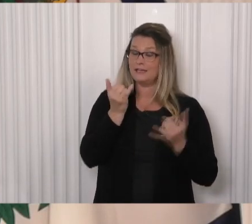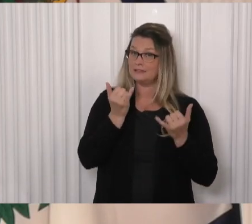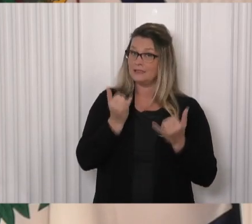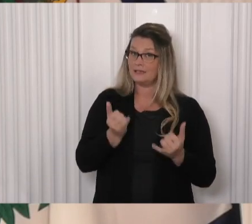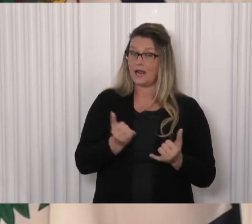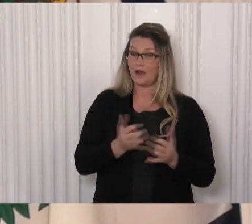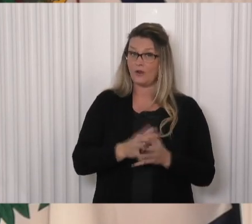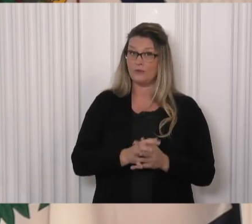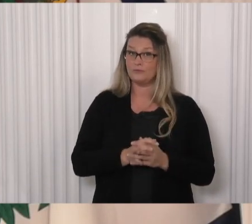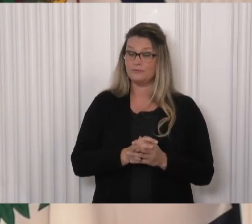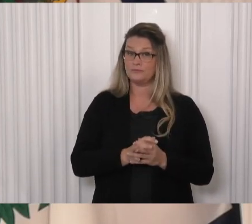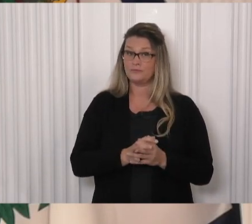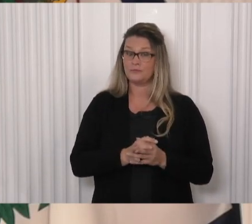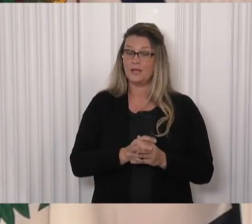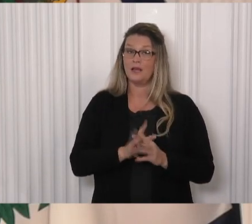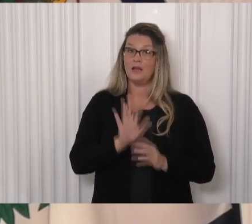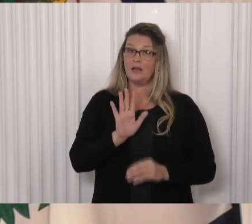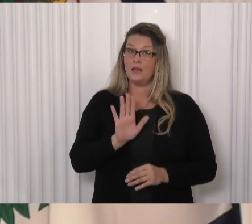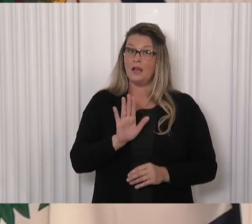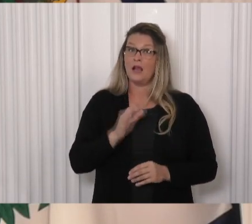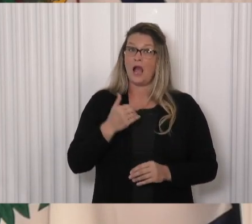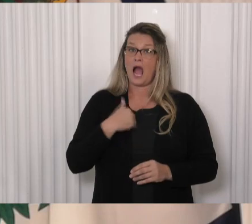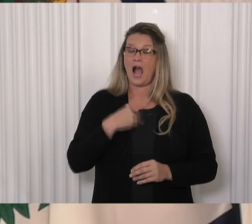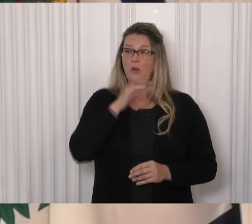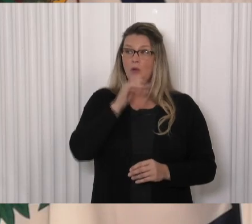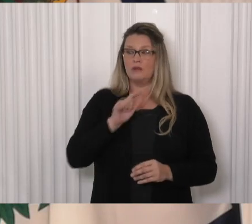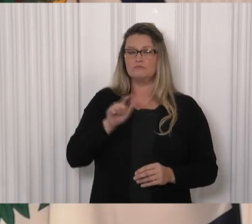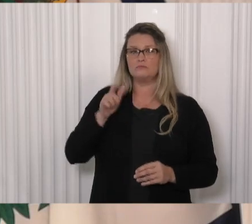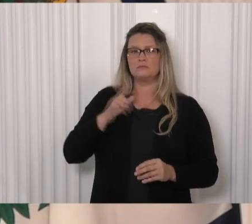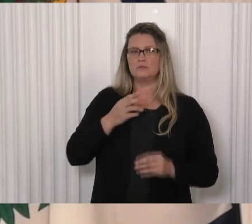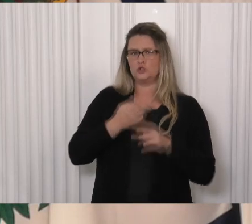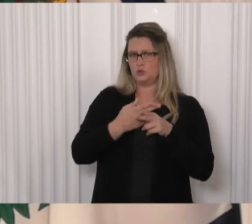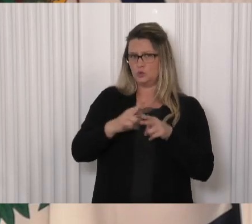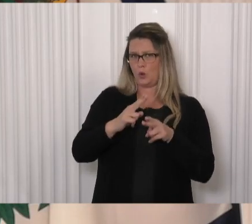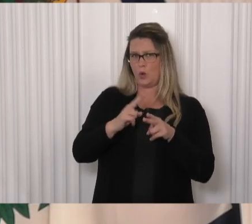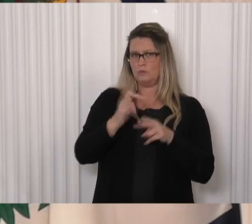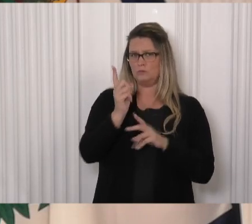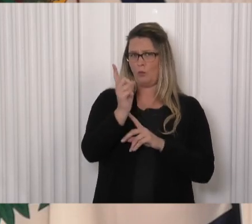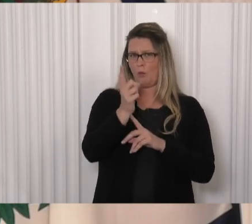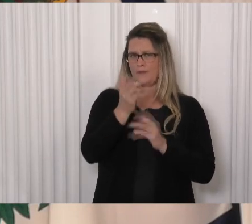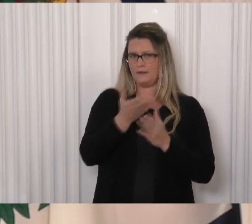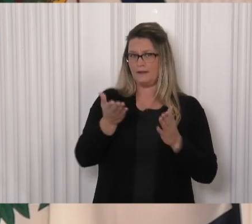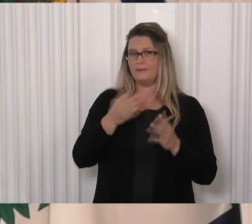this in conclusion, and then I'll pass off to these others.